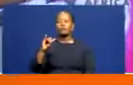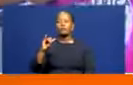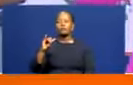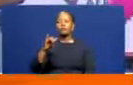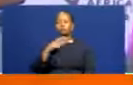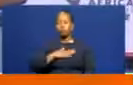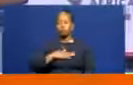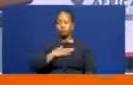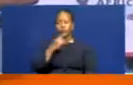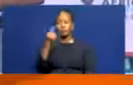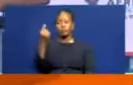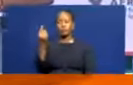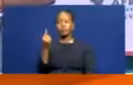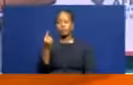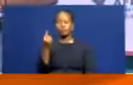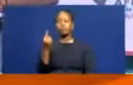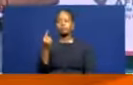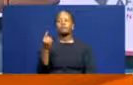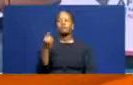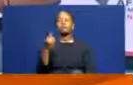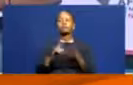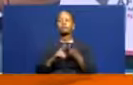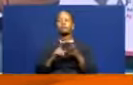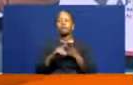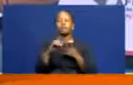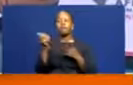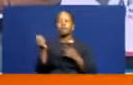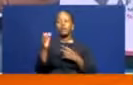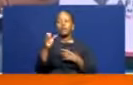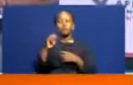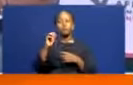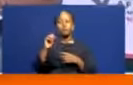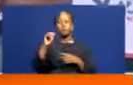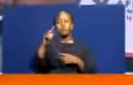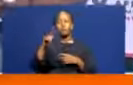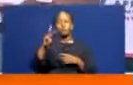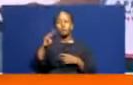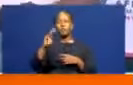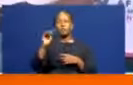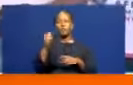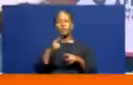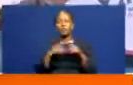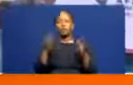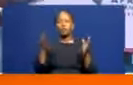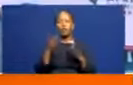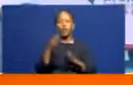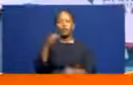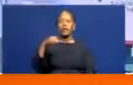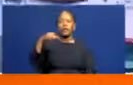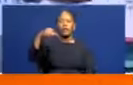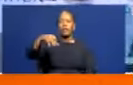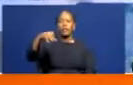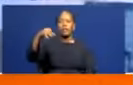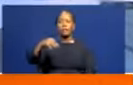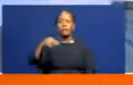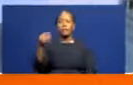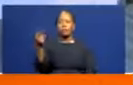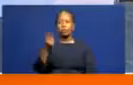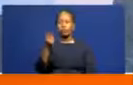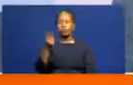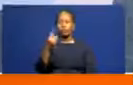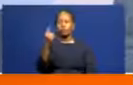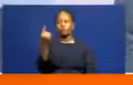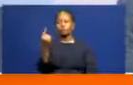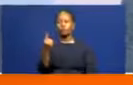Please come forward. And Selma Ndaslohenda from Namibia. The two of you can step forward,